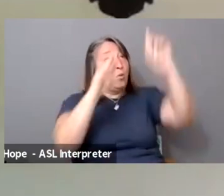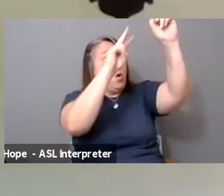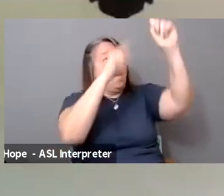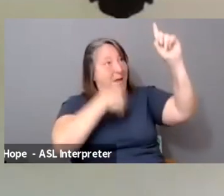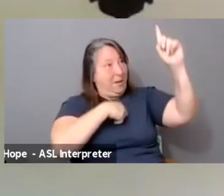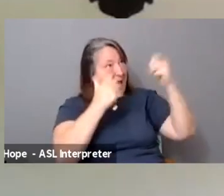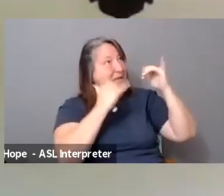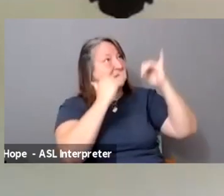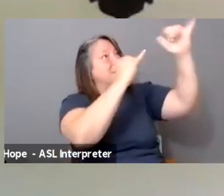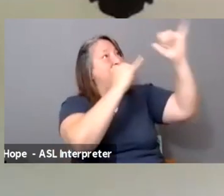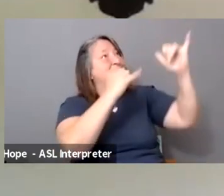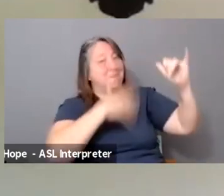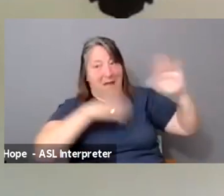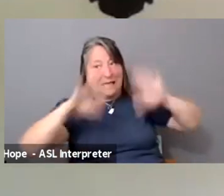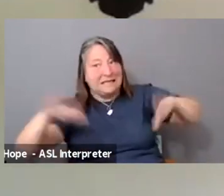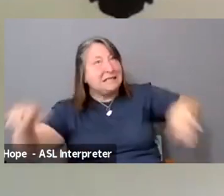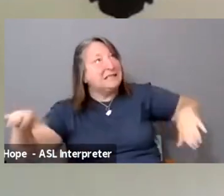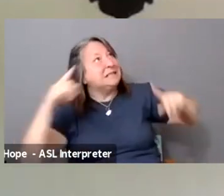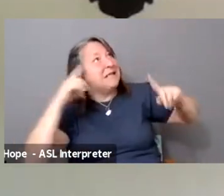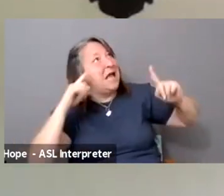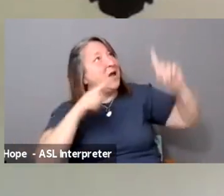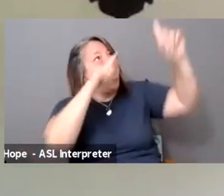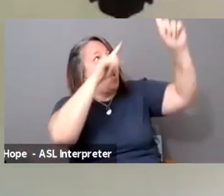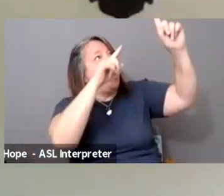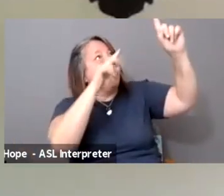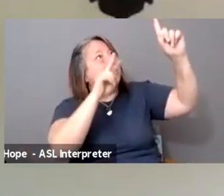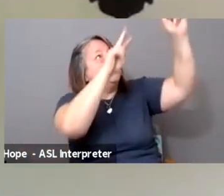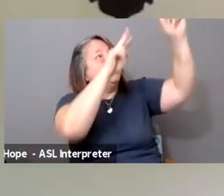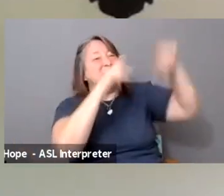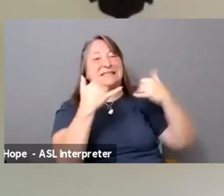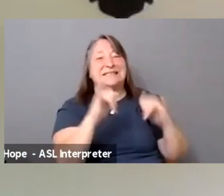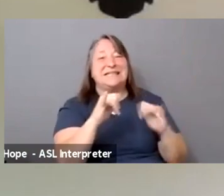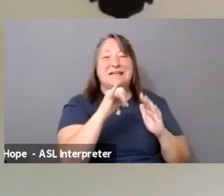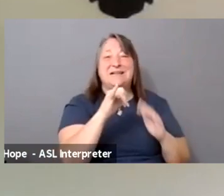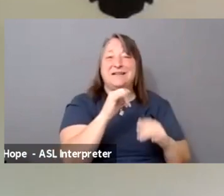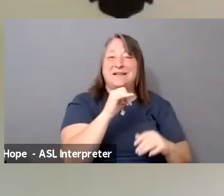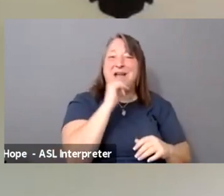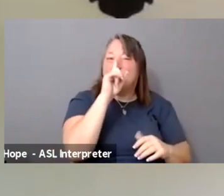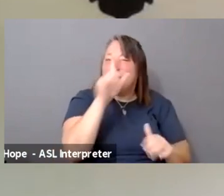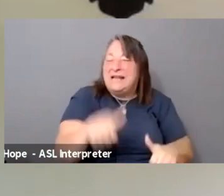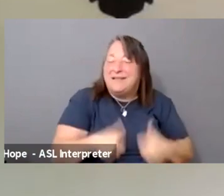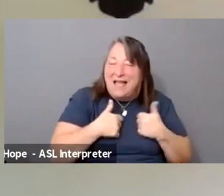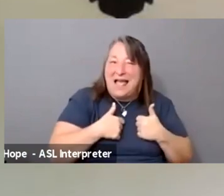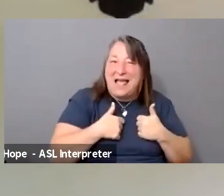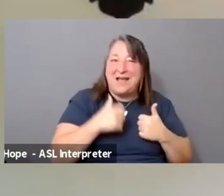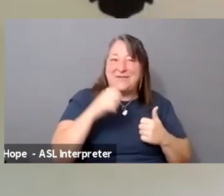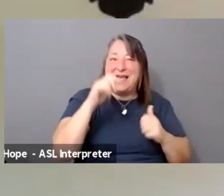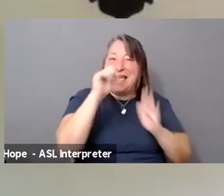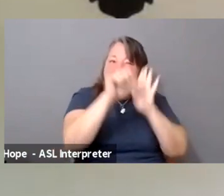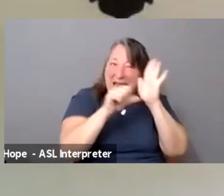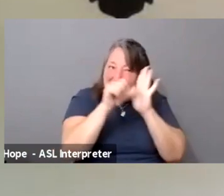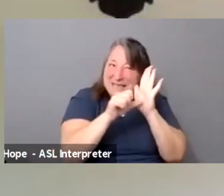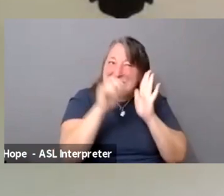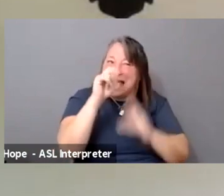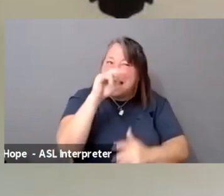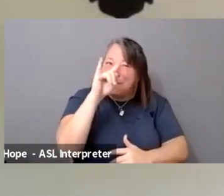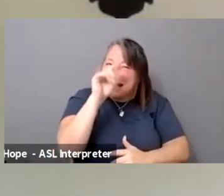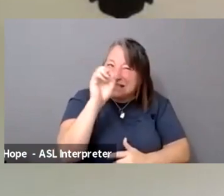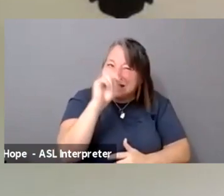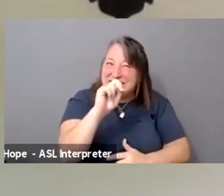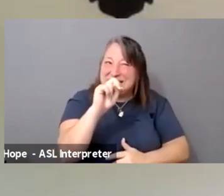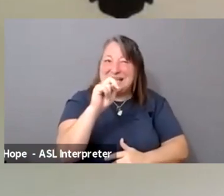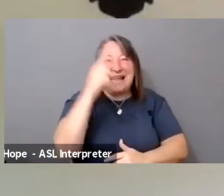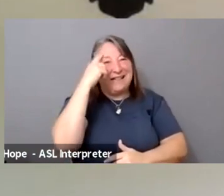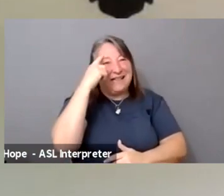and our kids could aspire to, but it was still an animation. And I think it's so important for us to see ourselves